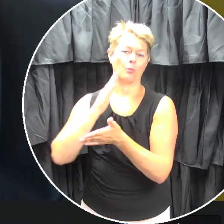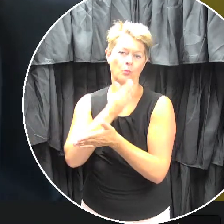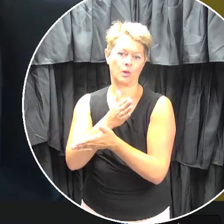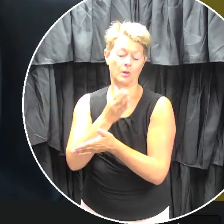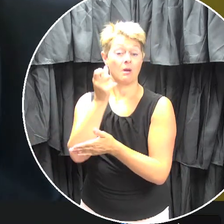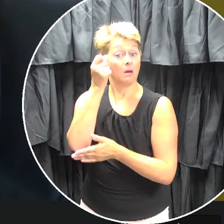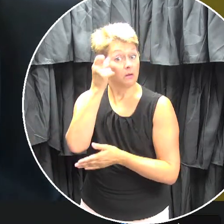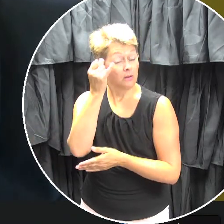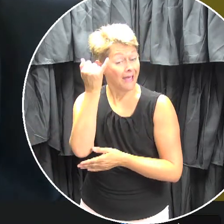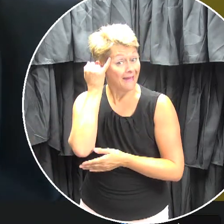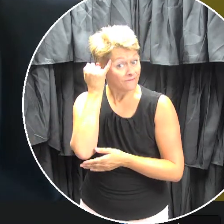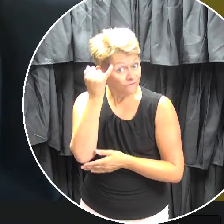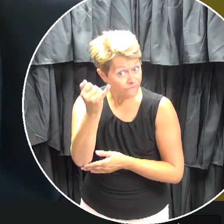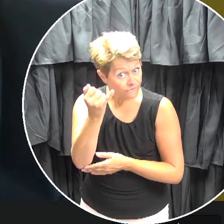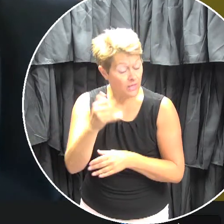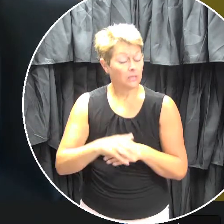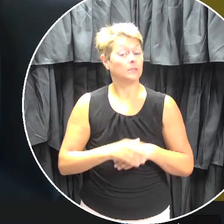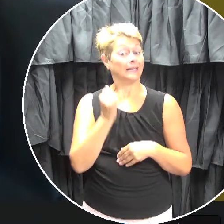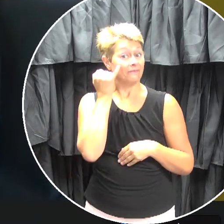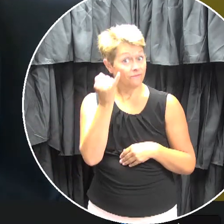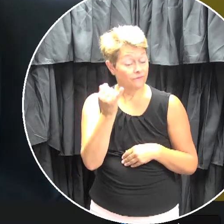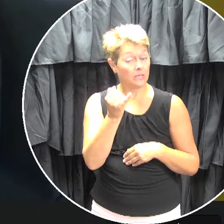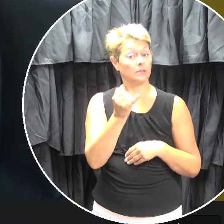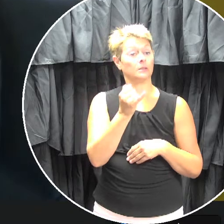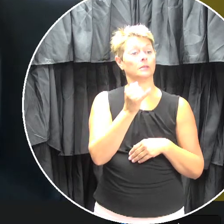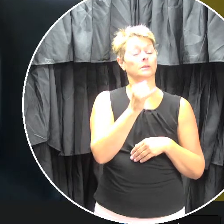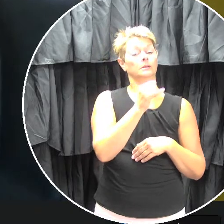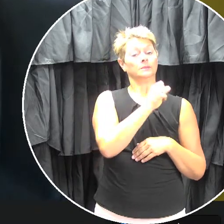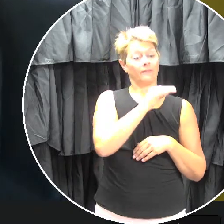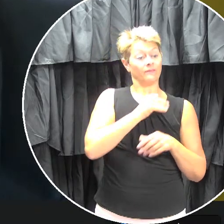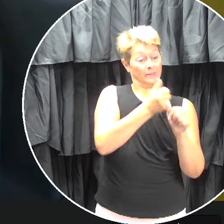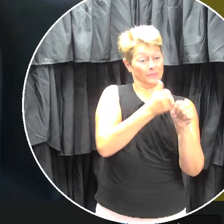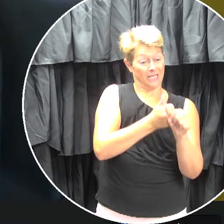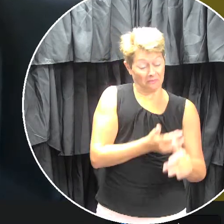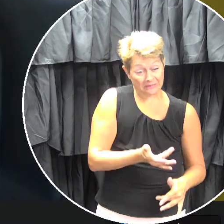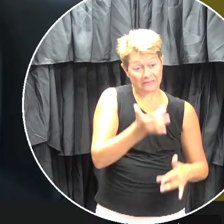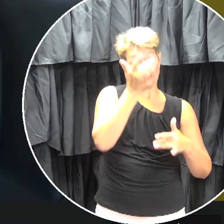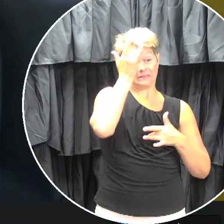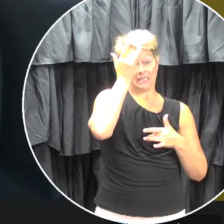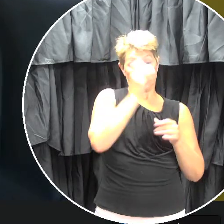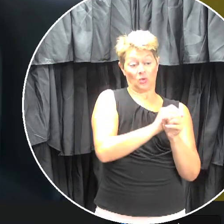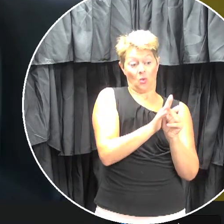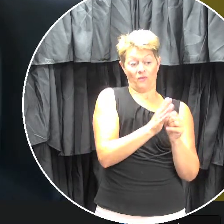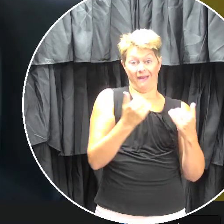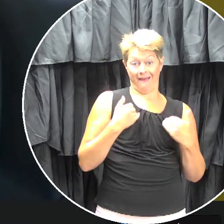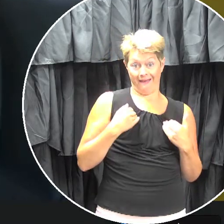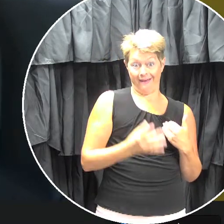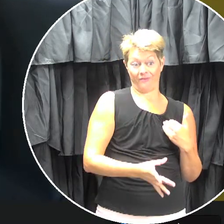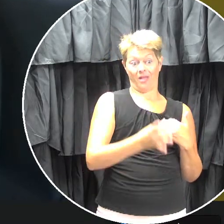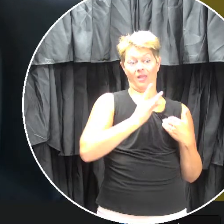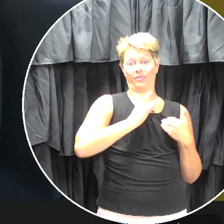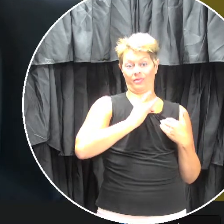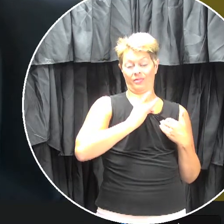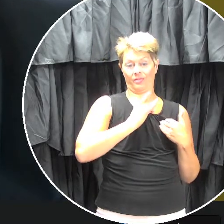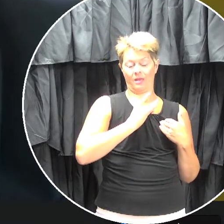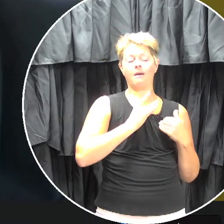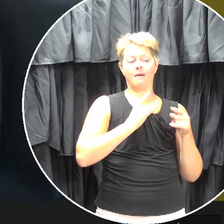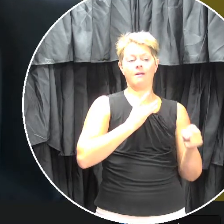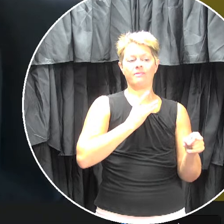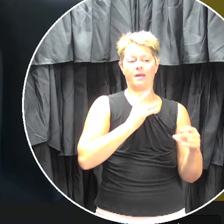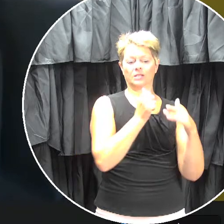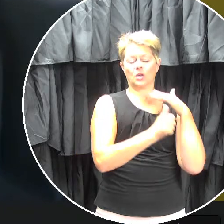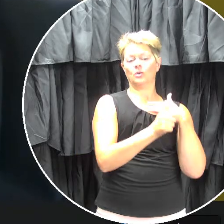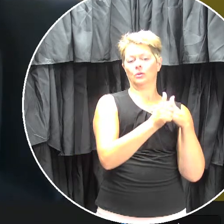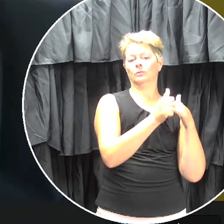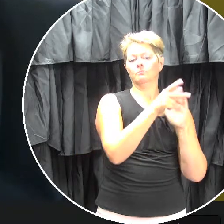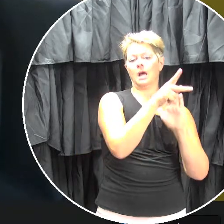However, if an employee is sick with COVID, then that is under the current policy sick